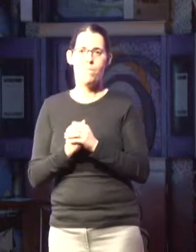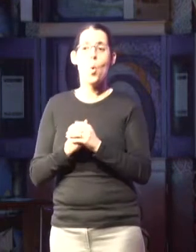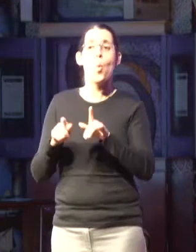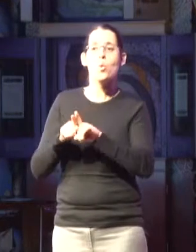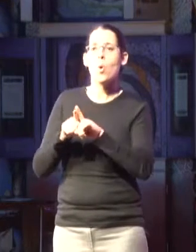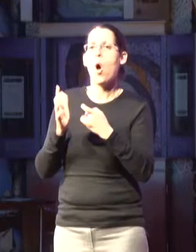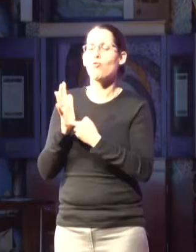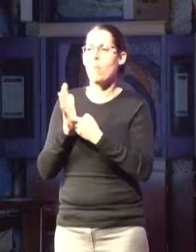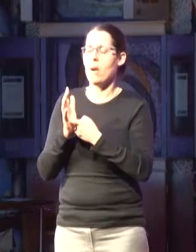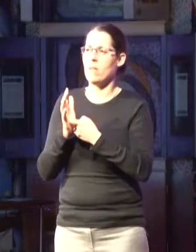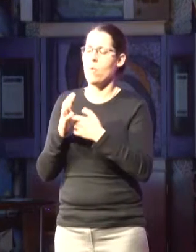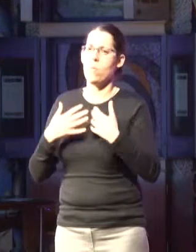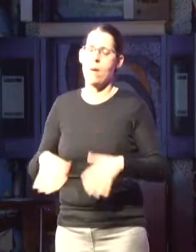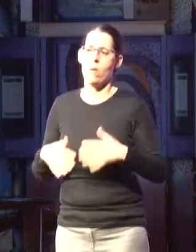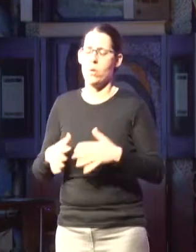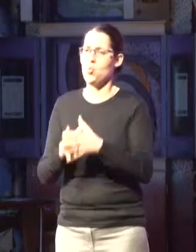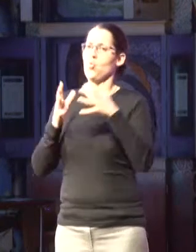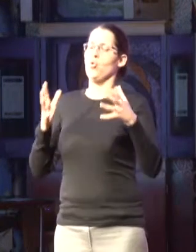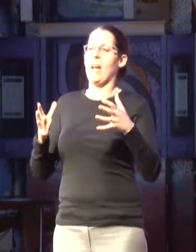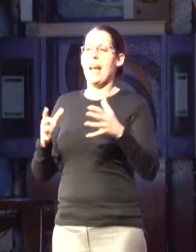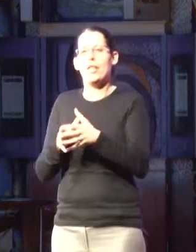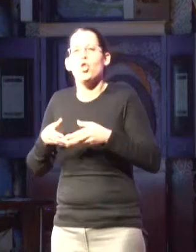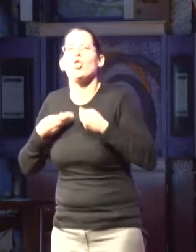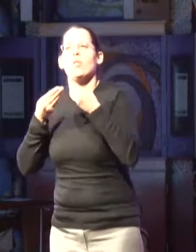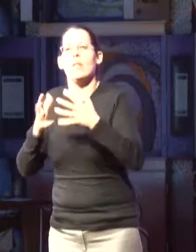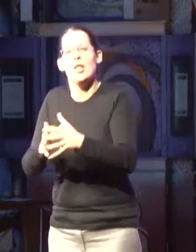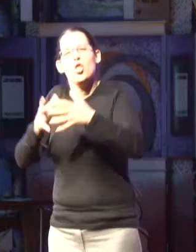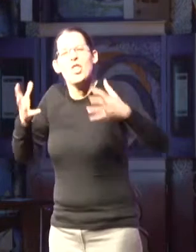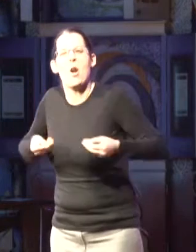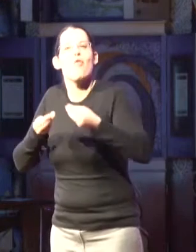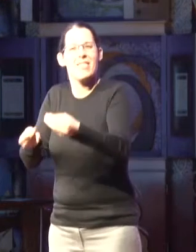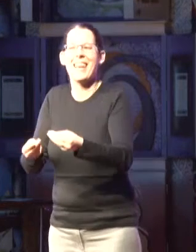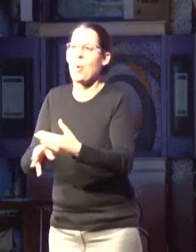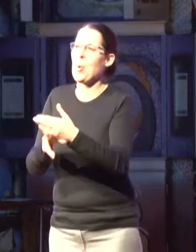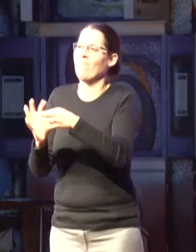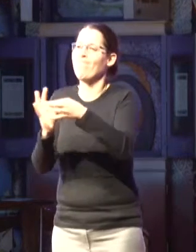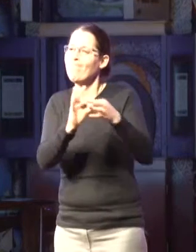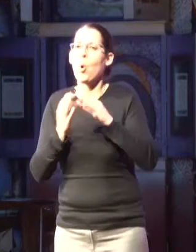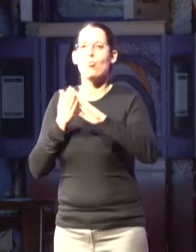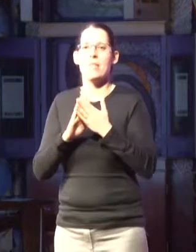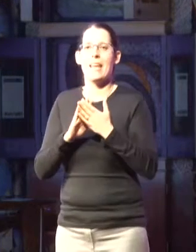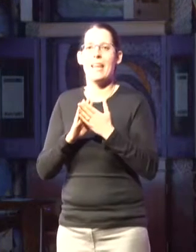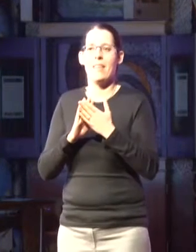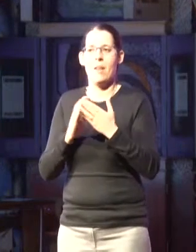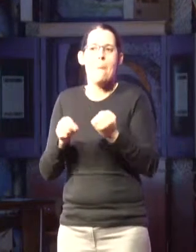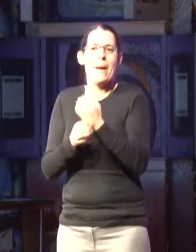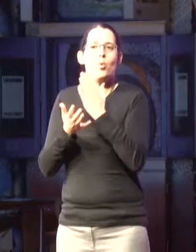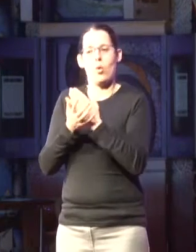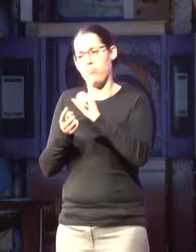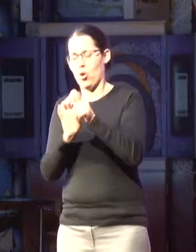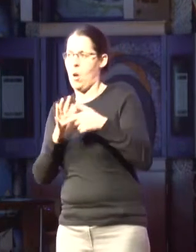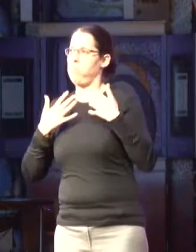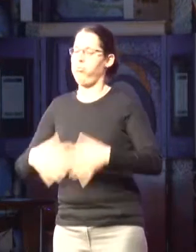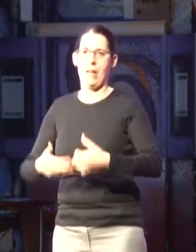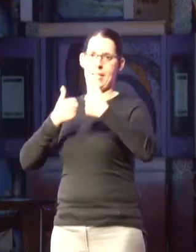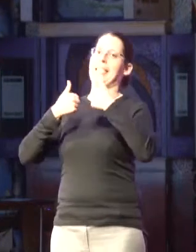great generosity in working with the community that ensures that particular project has been such a great success. I know that